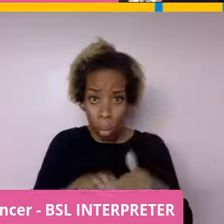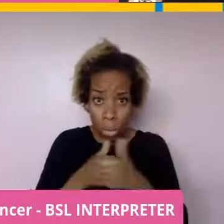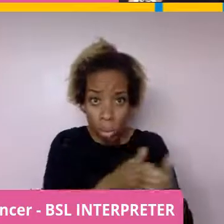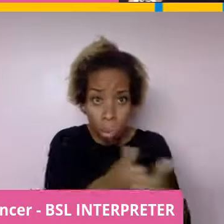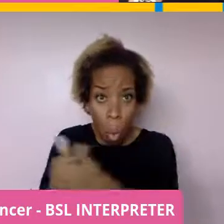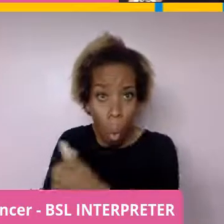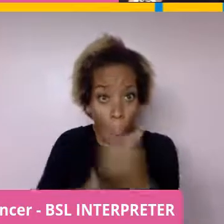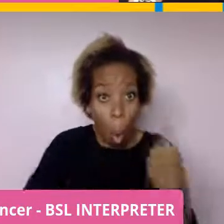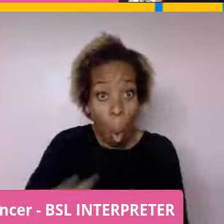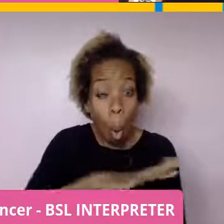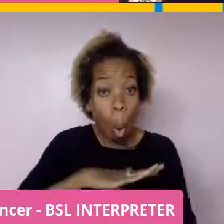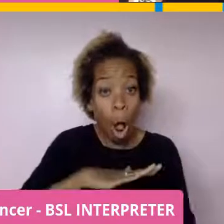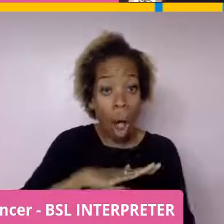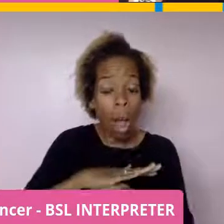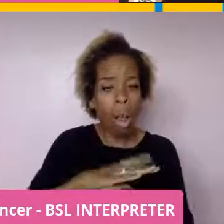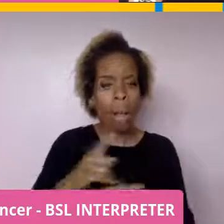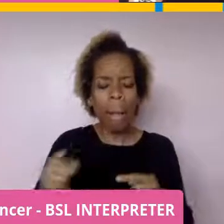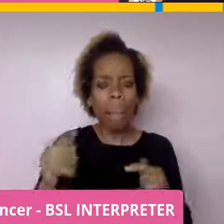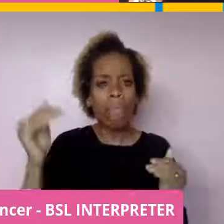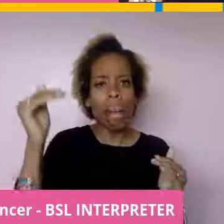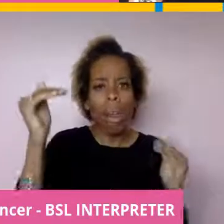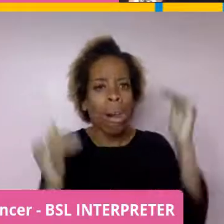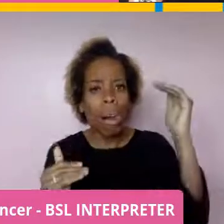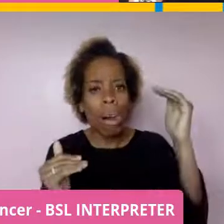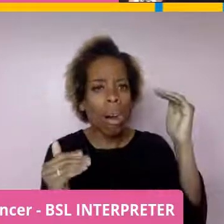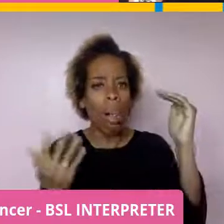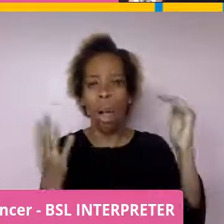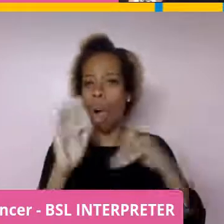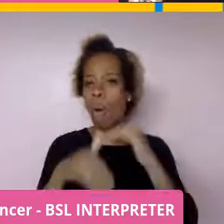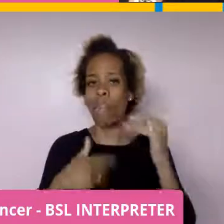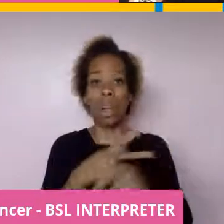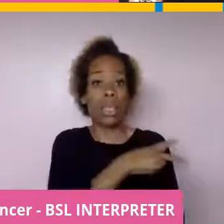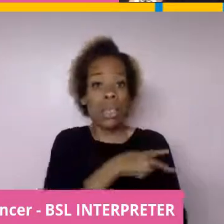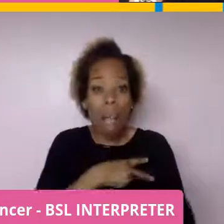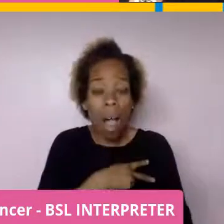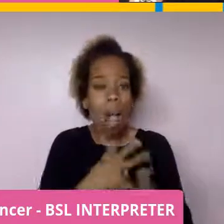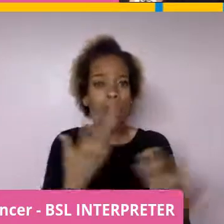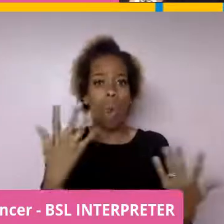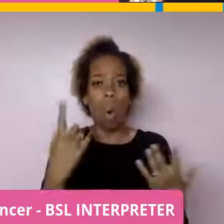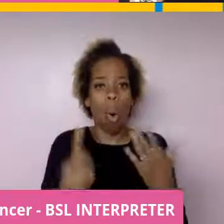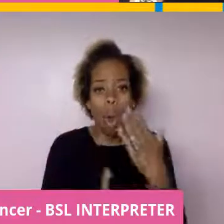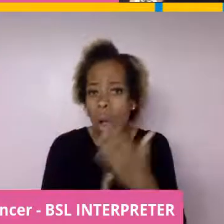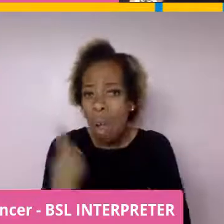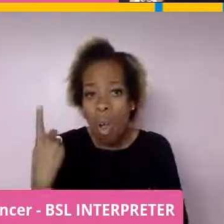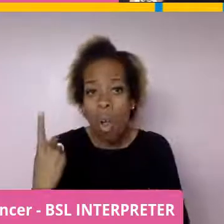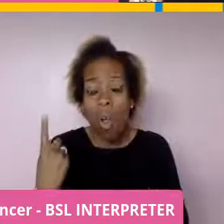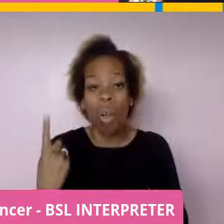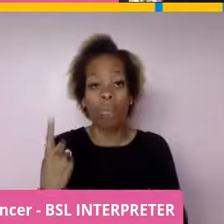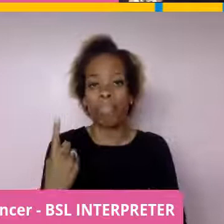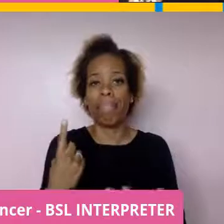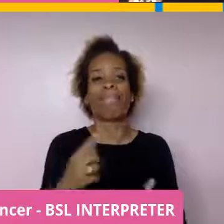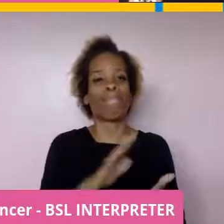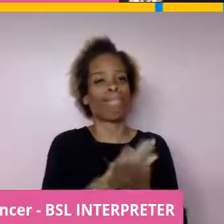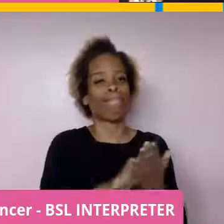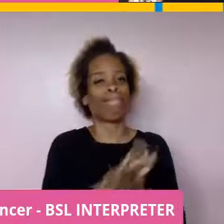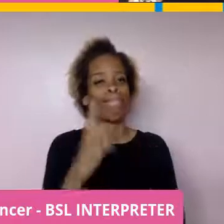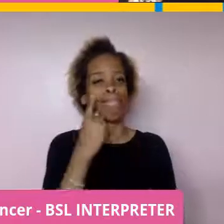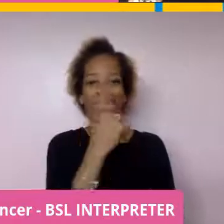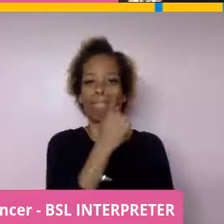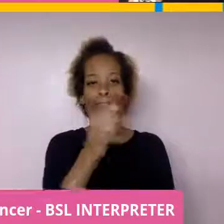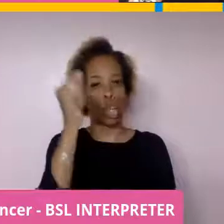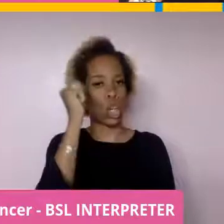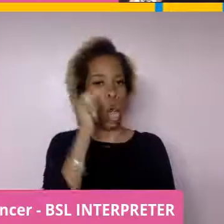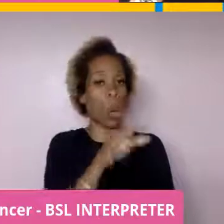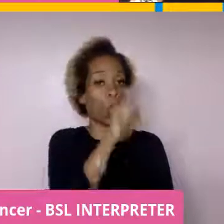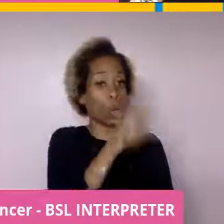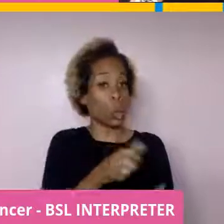a problem with inequality in terms of staffing, there will be a problem in inequality with the students and how they are